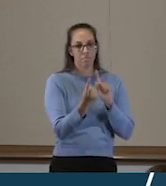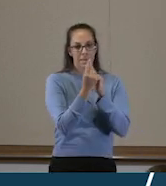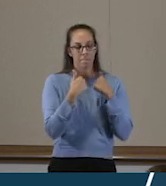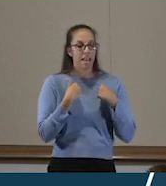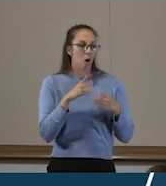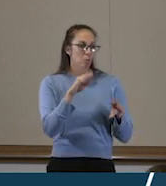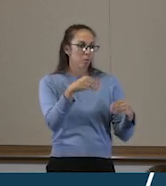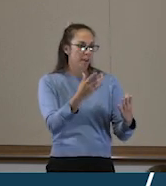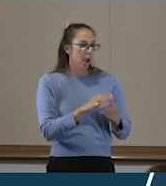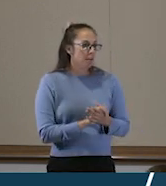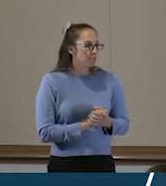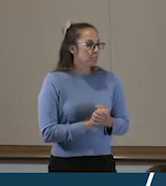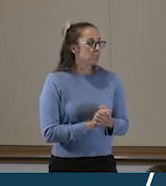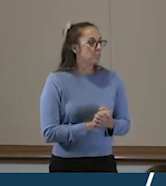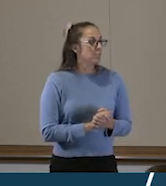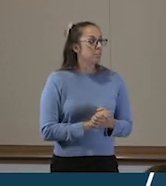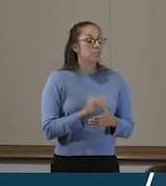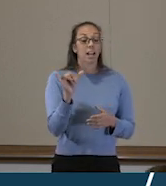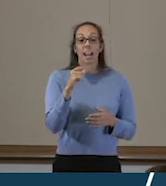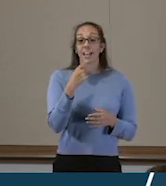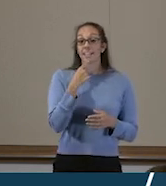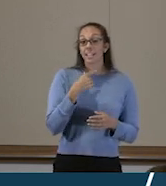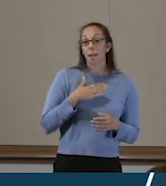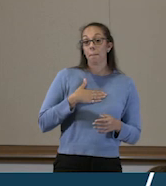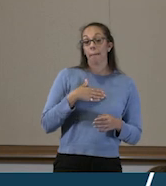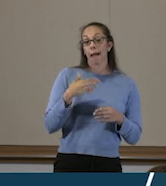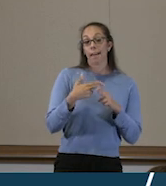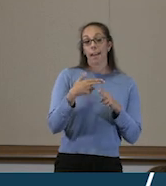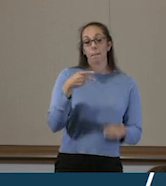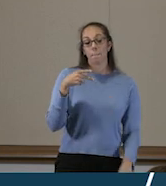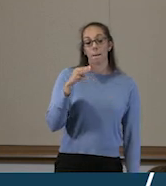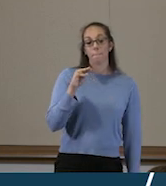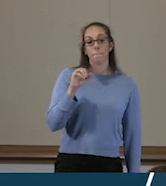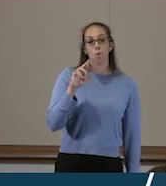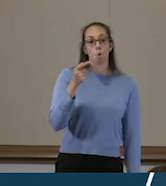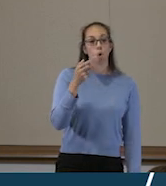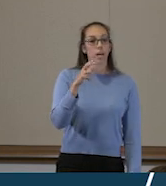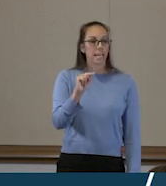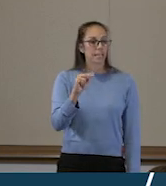And like I said, my name is Morgan Petipa. So if you,